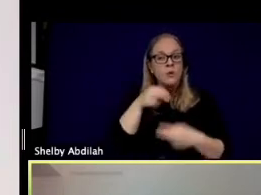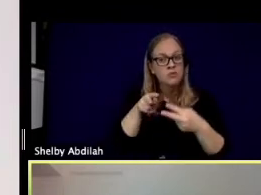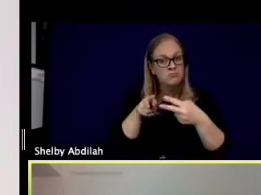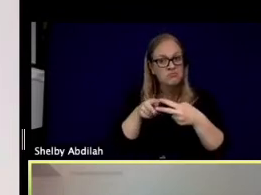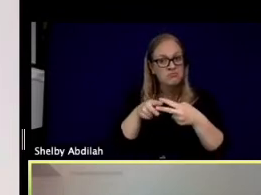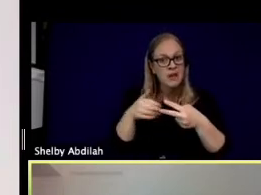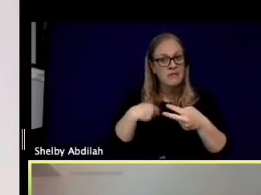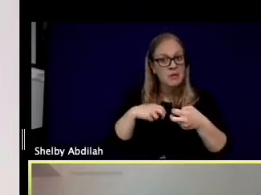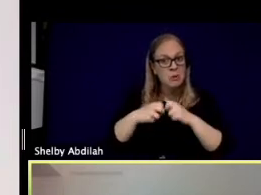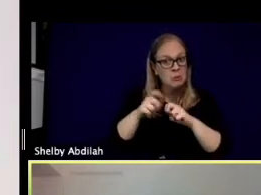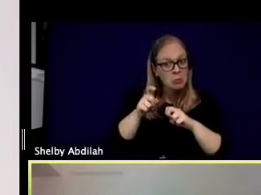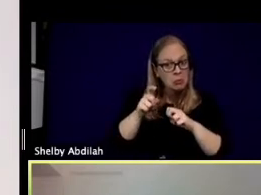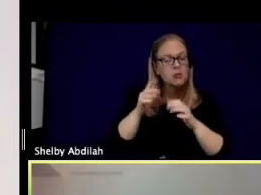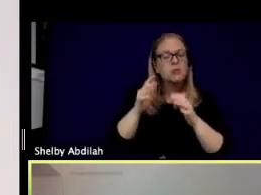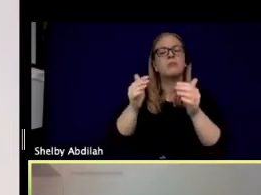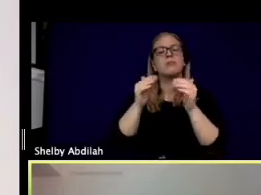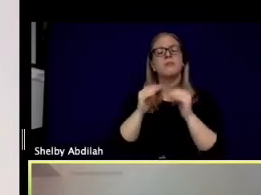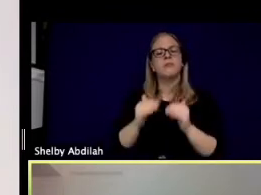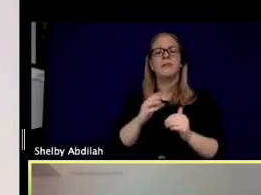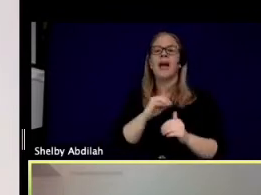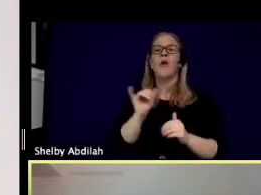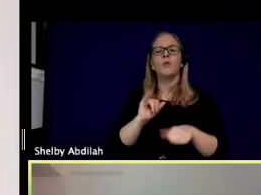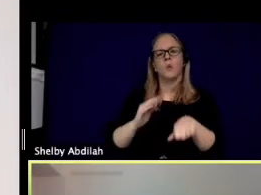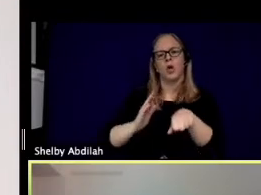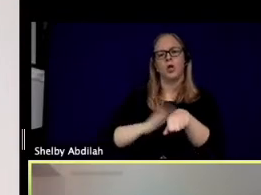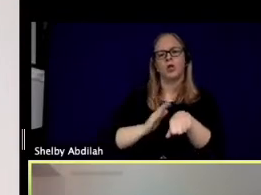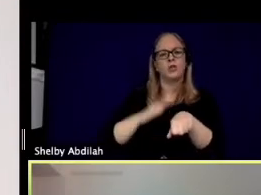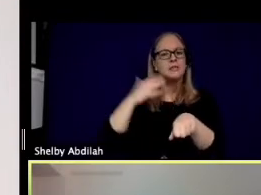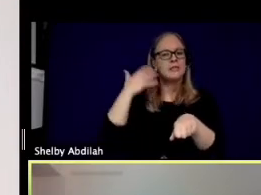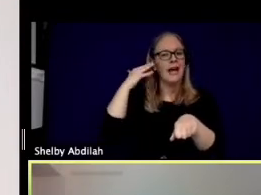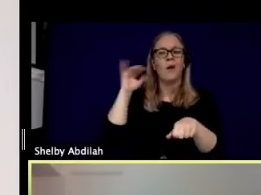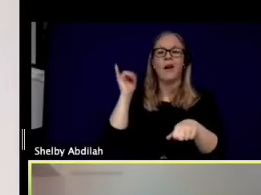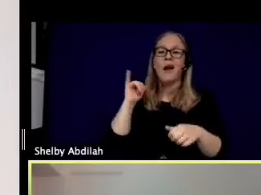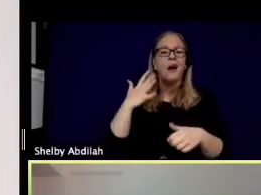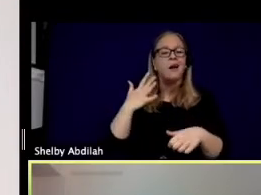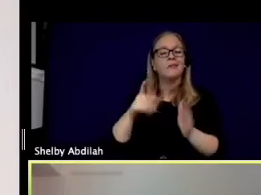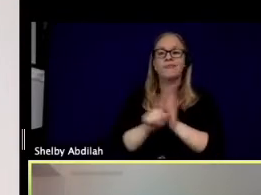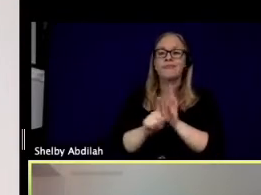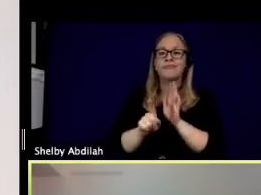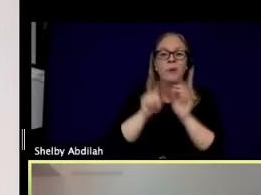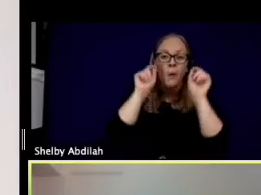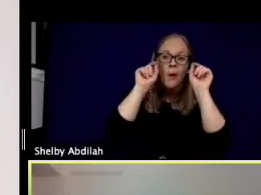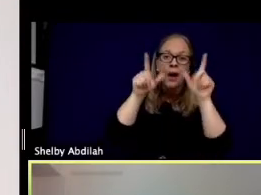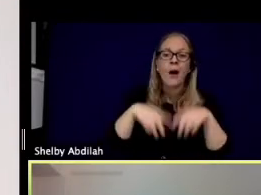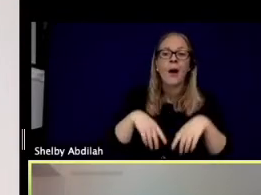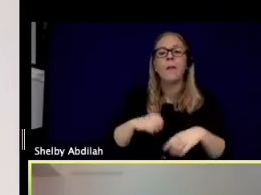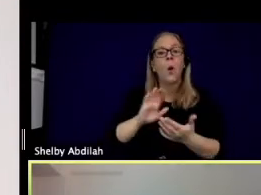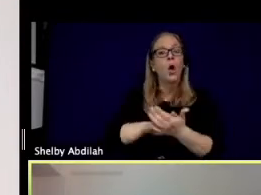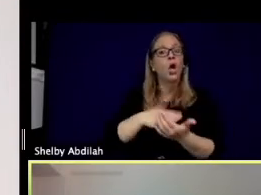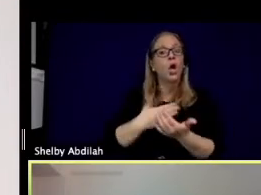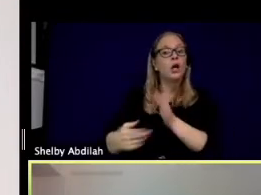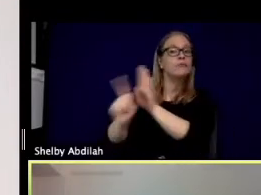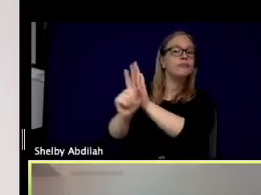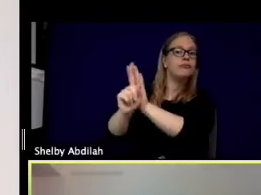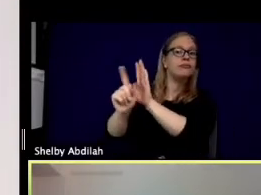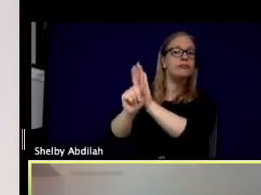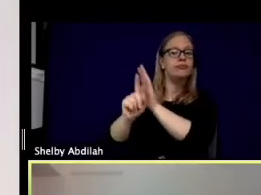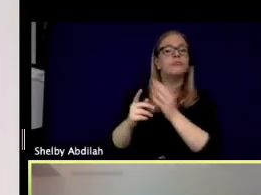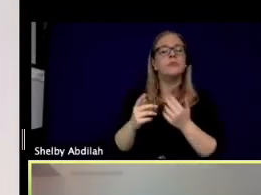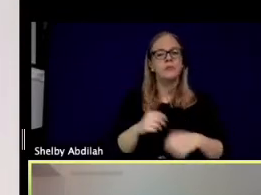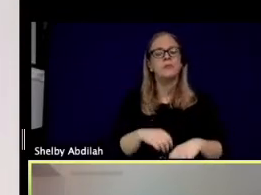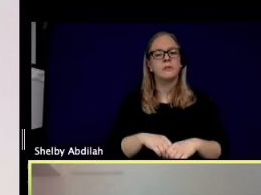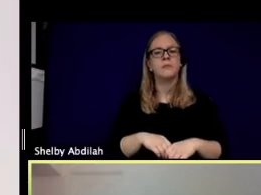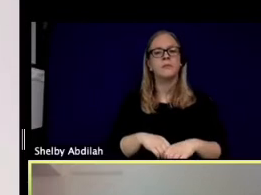the being alerted to important sounds such as a wake-up alarm, or even cooking, like on a stove